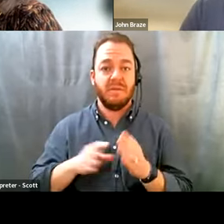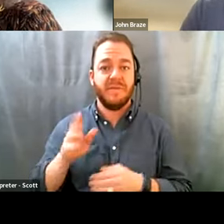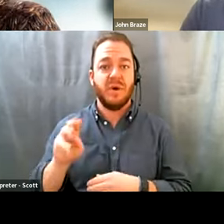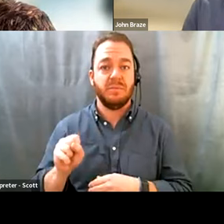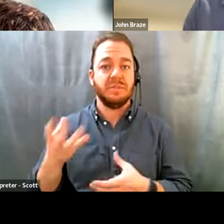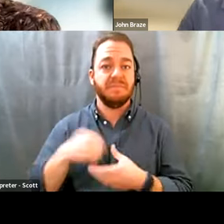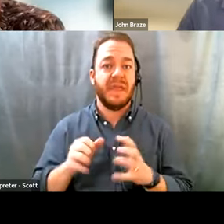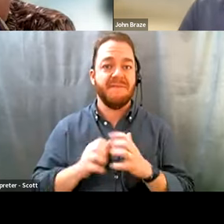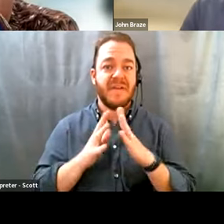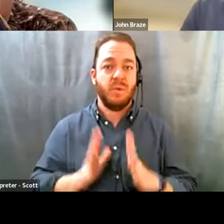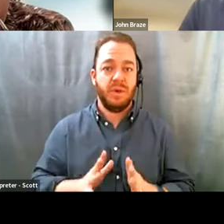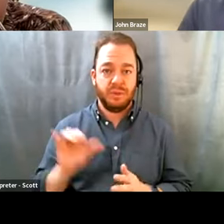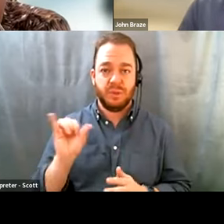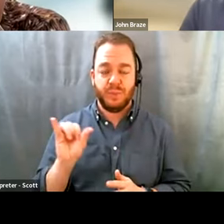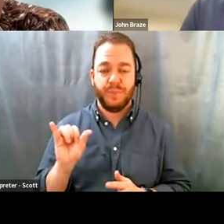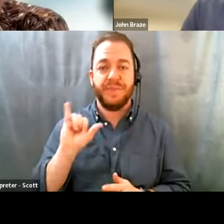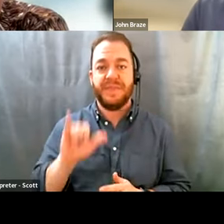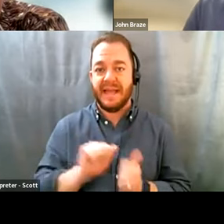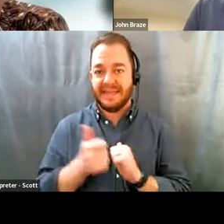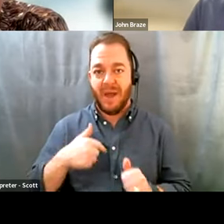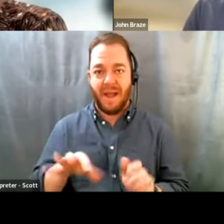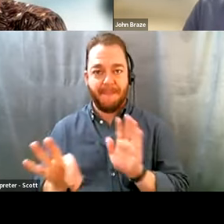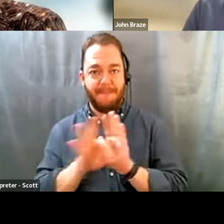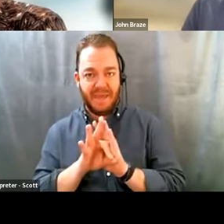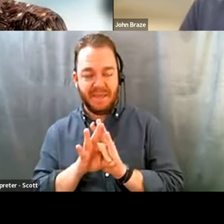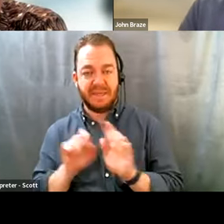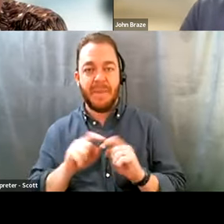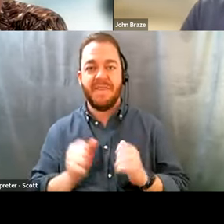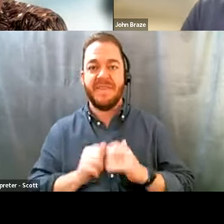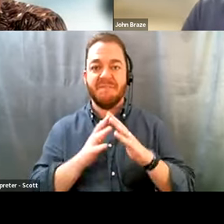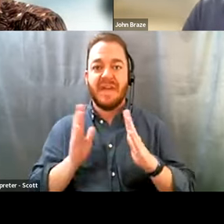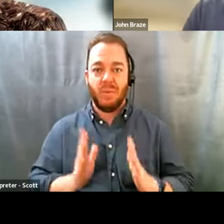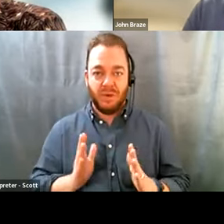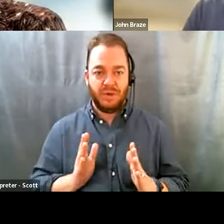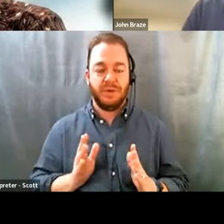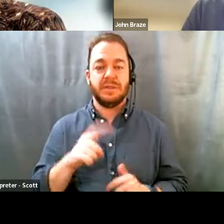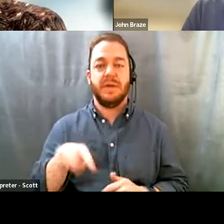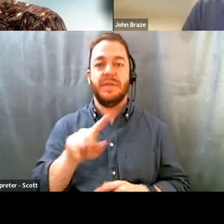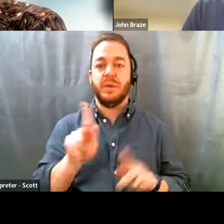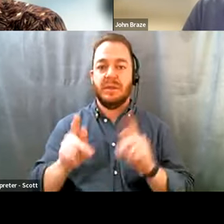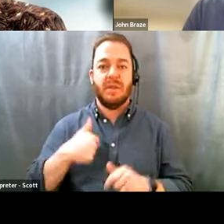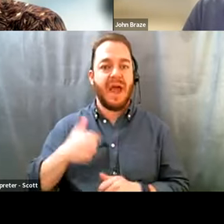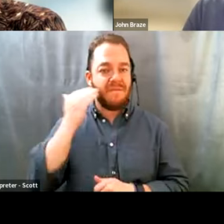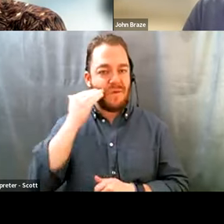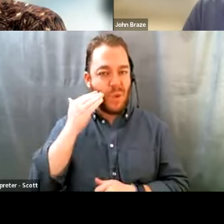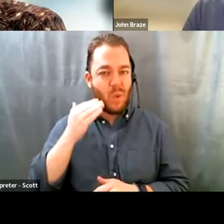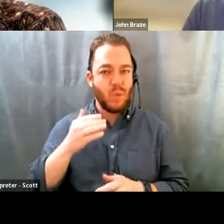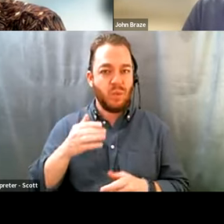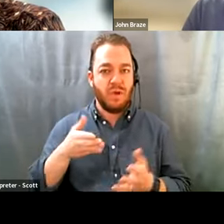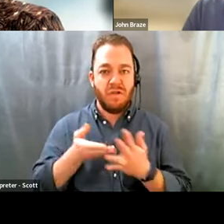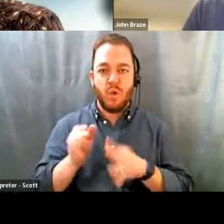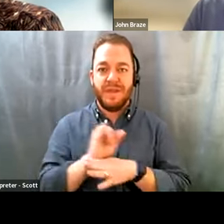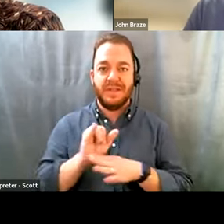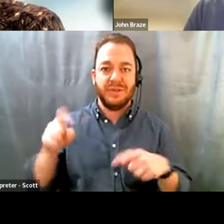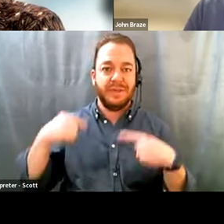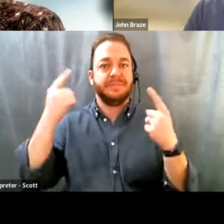founders. And so that's how I found my founders. But the founders that I, you know, these are people that I've known through the industry for a long